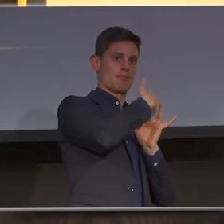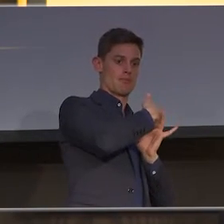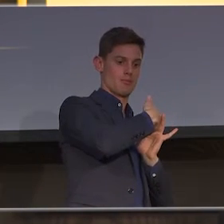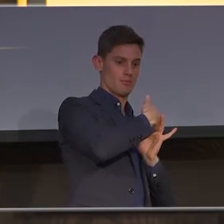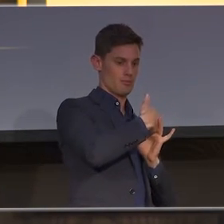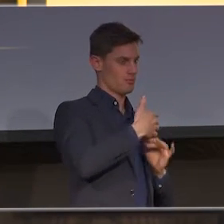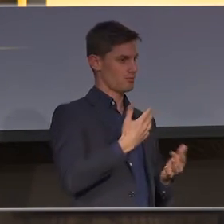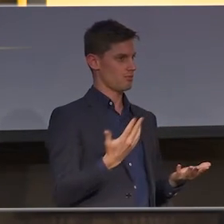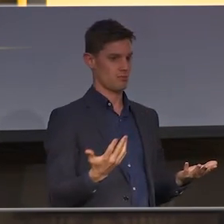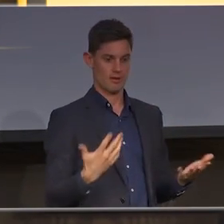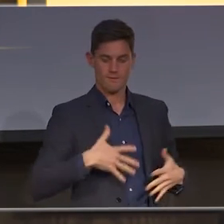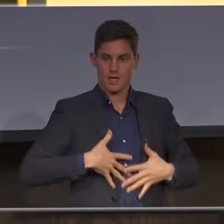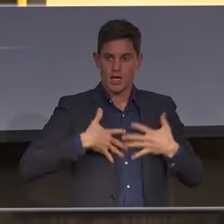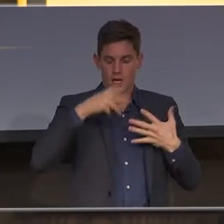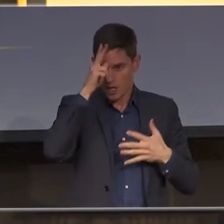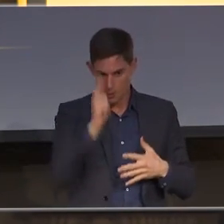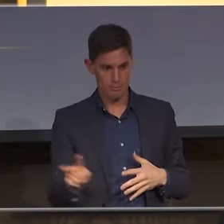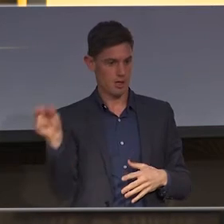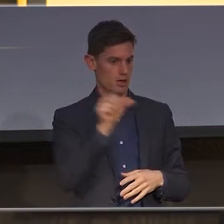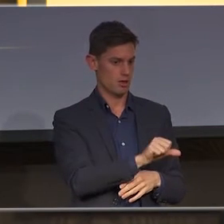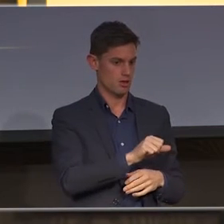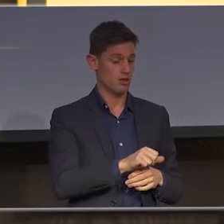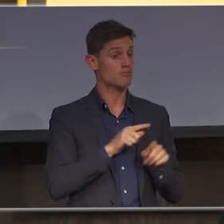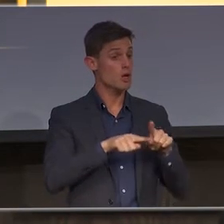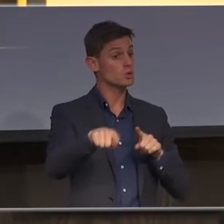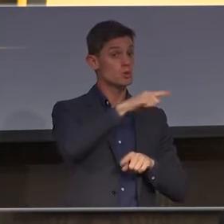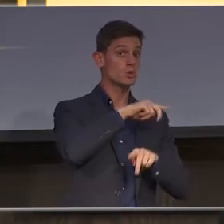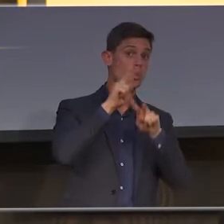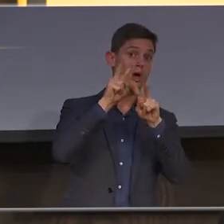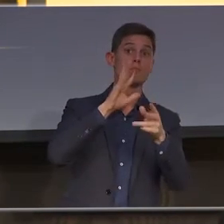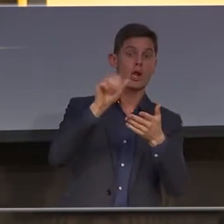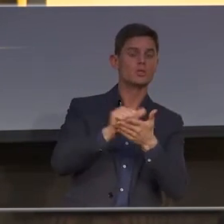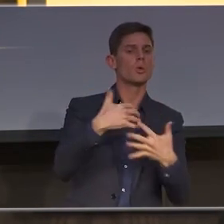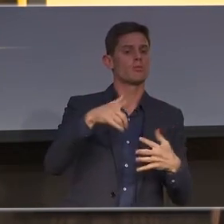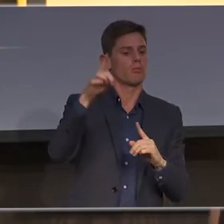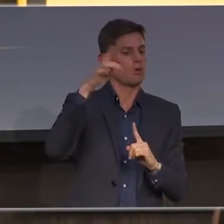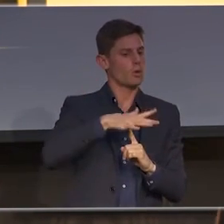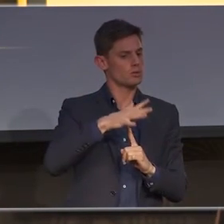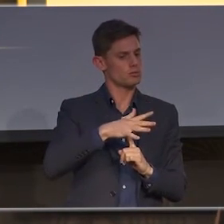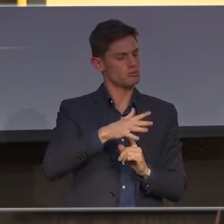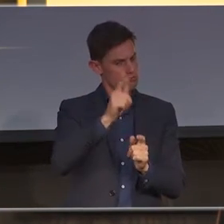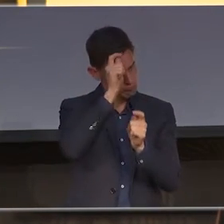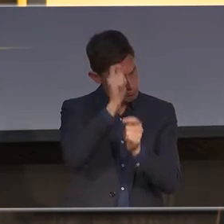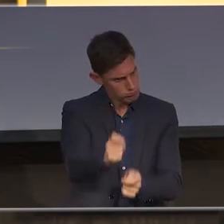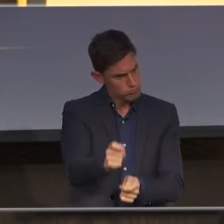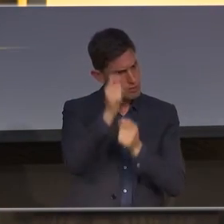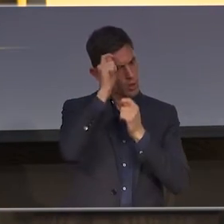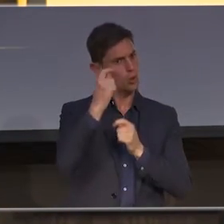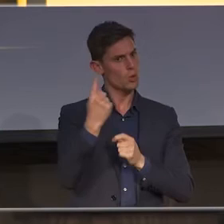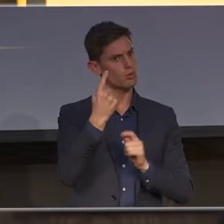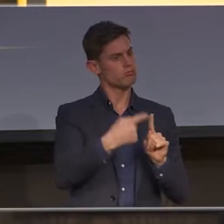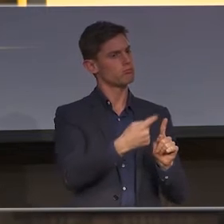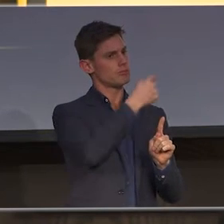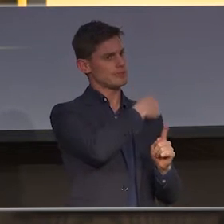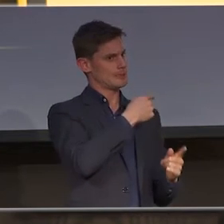on a mission settlement." Most of us saw the apology as an important, symbolic and healing gesture for those who directly suffered